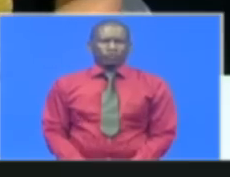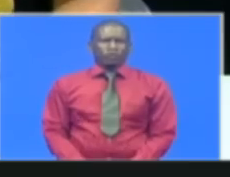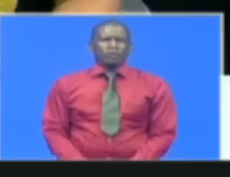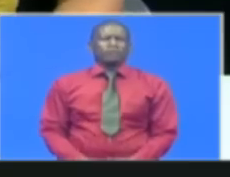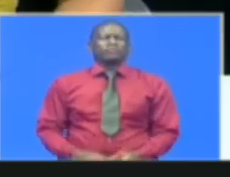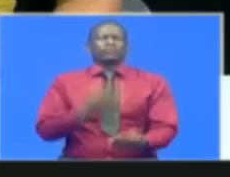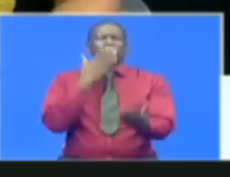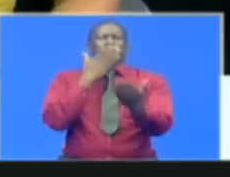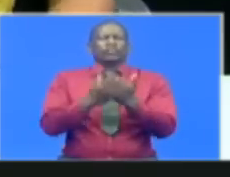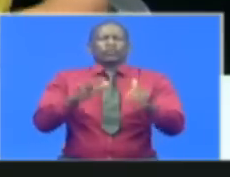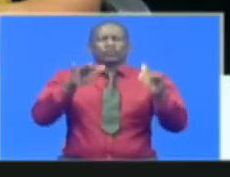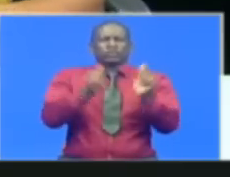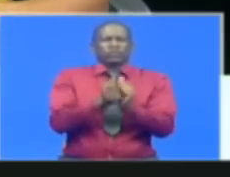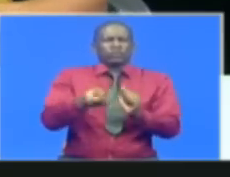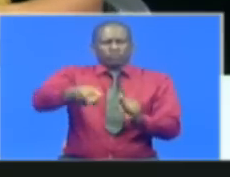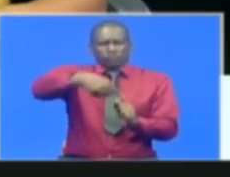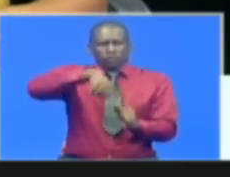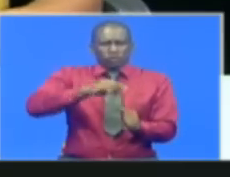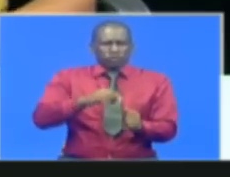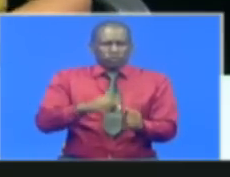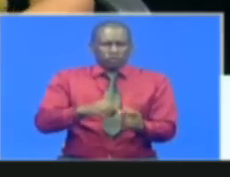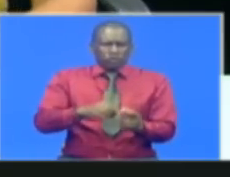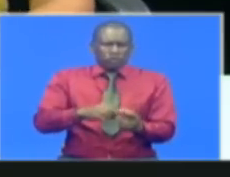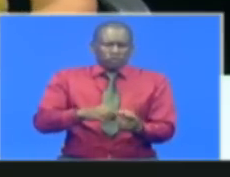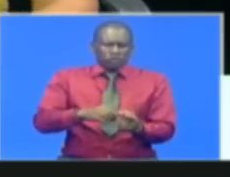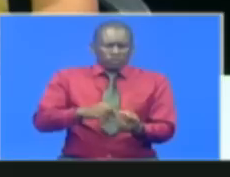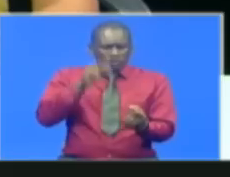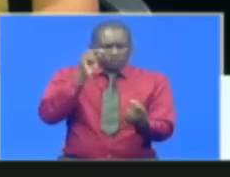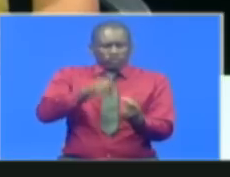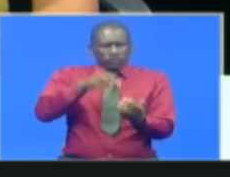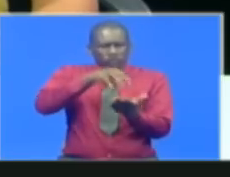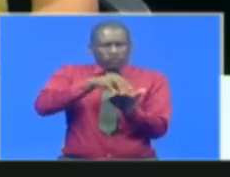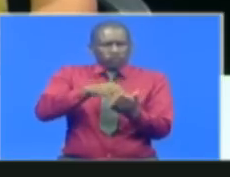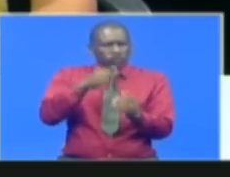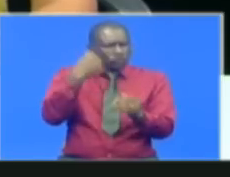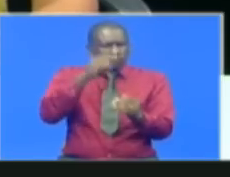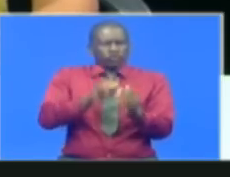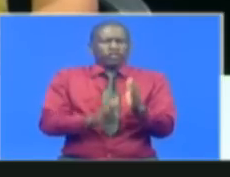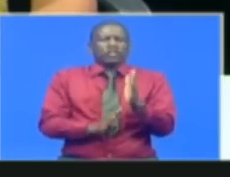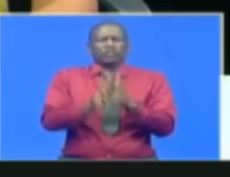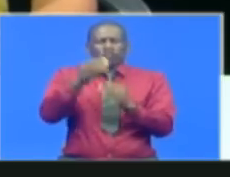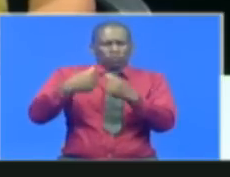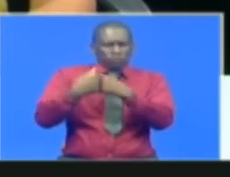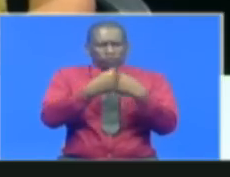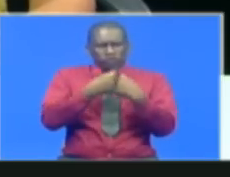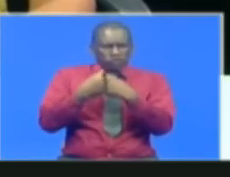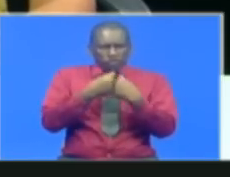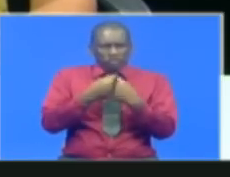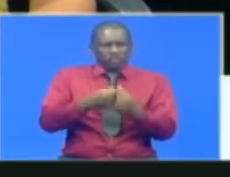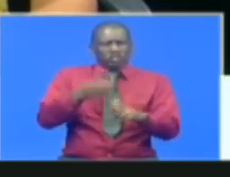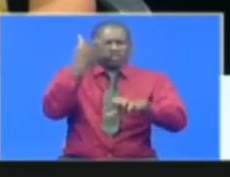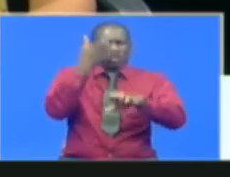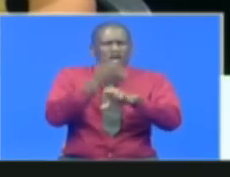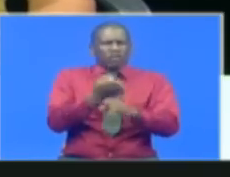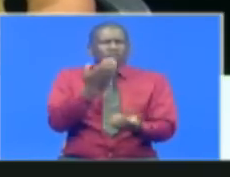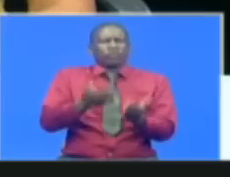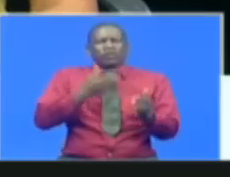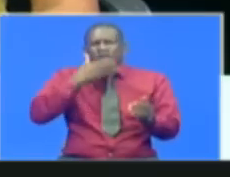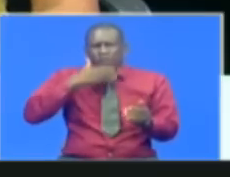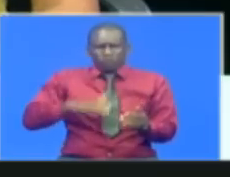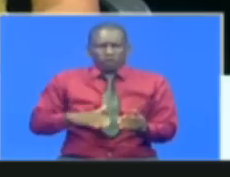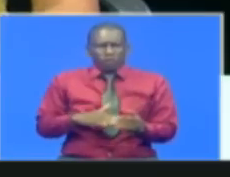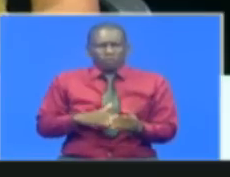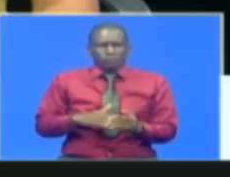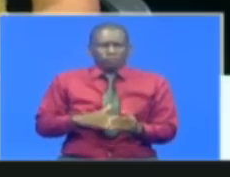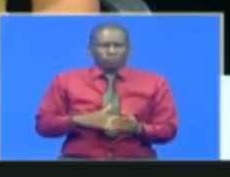Thanks for staying with us. Now, the diagnosis of a condition that leads to developmental challenges is difficult for any parent. The cost